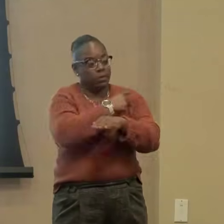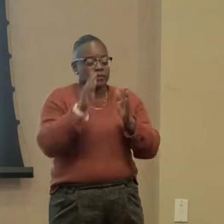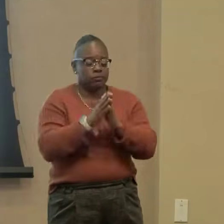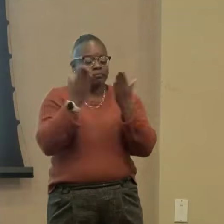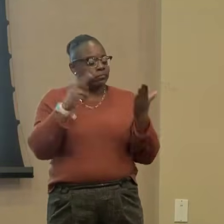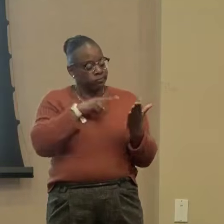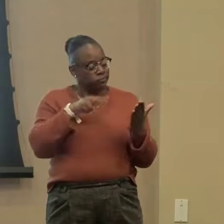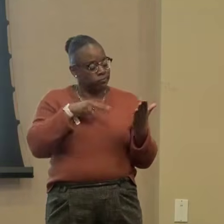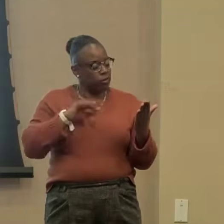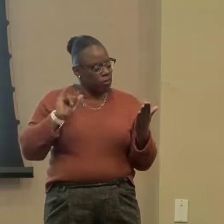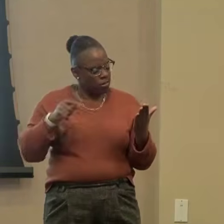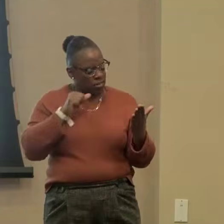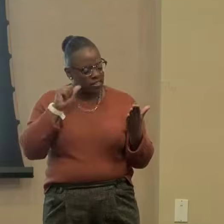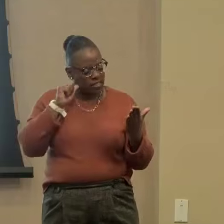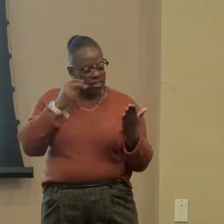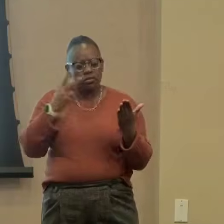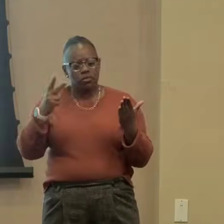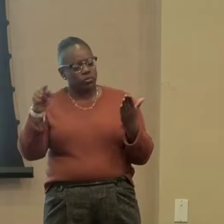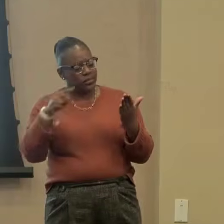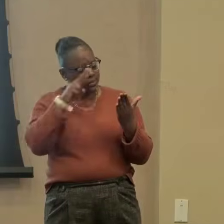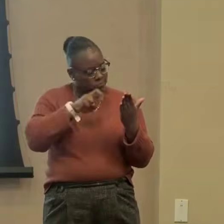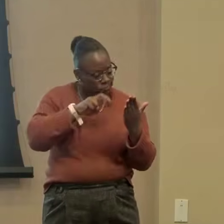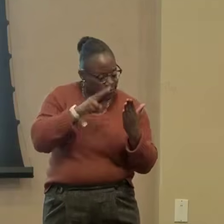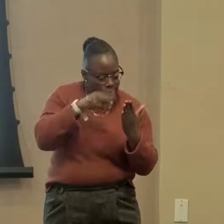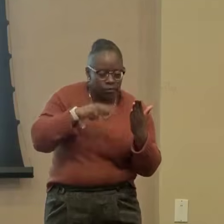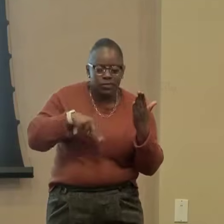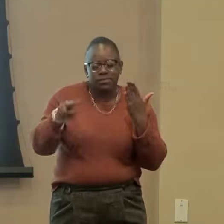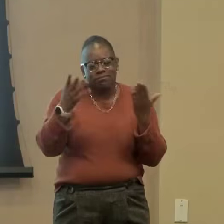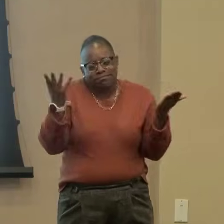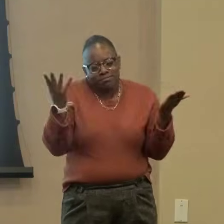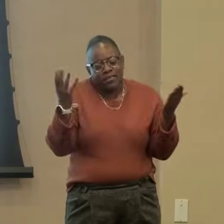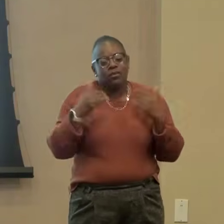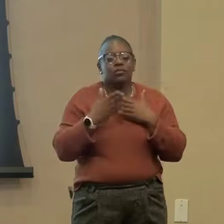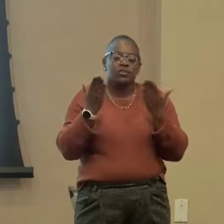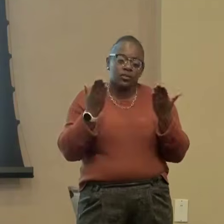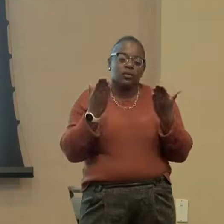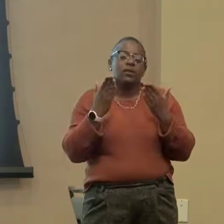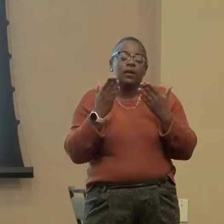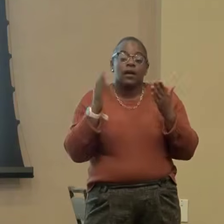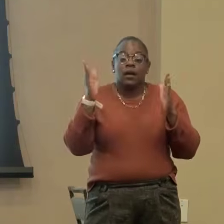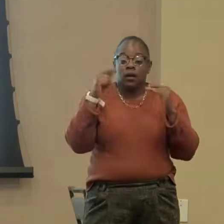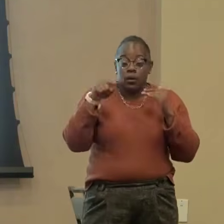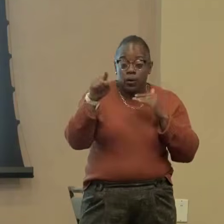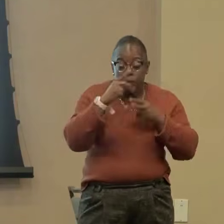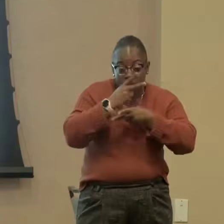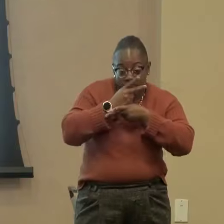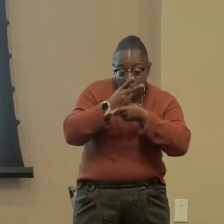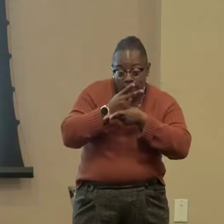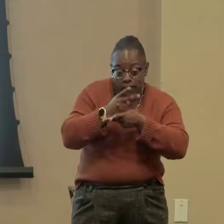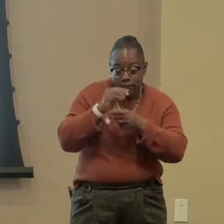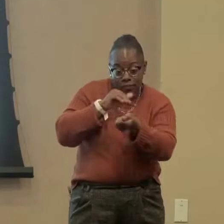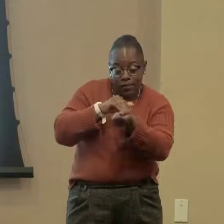your rash looks today versus 2 weeks versus a month versus 3 can be different. So I do hope that you are getting the care that you